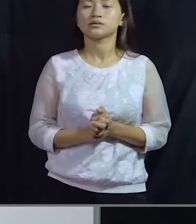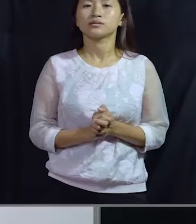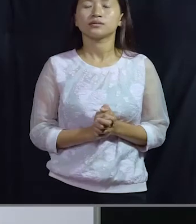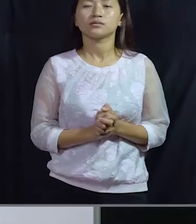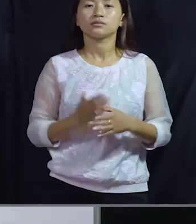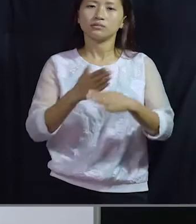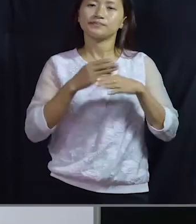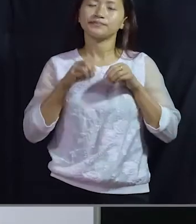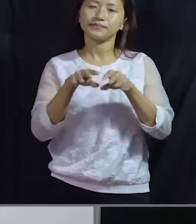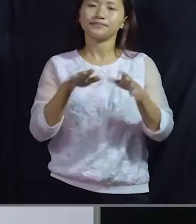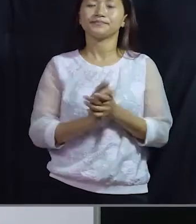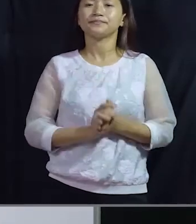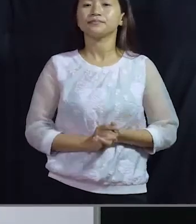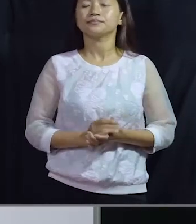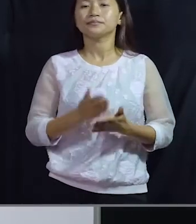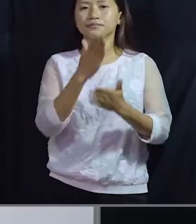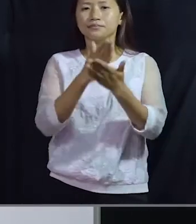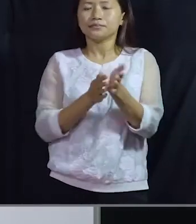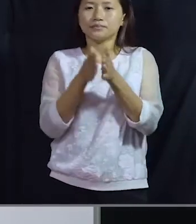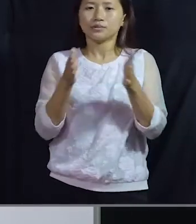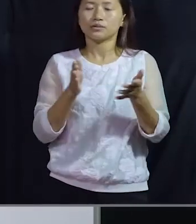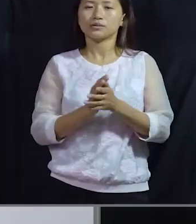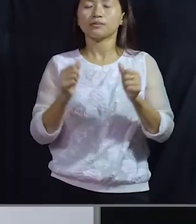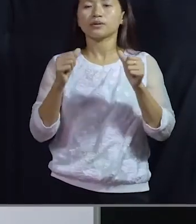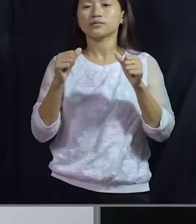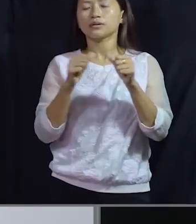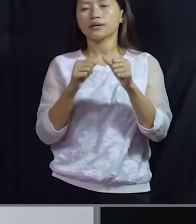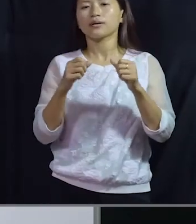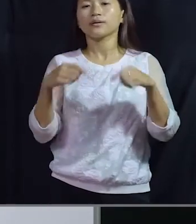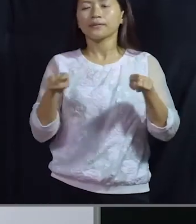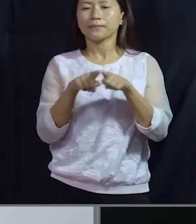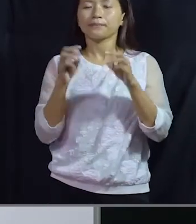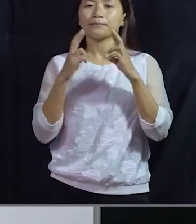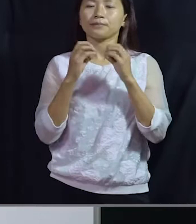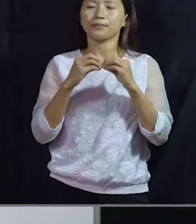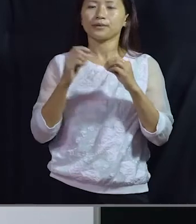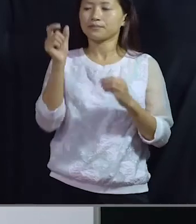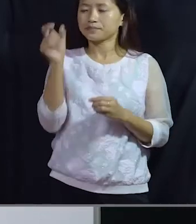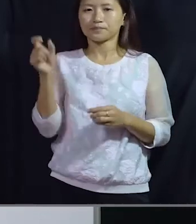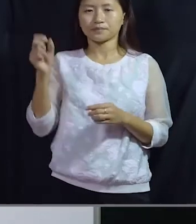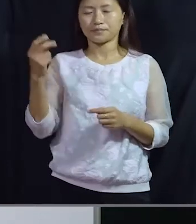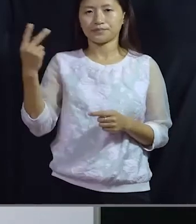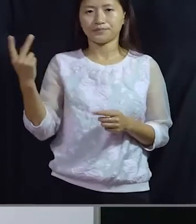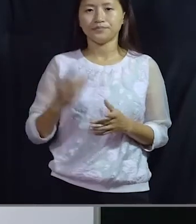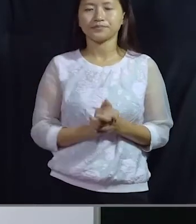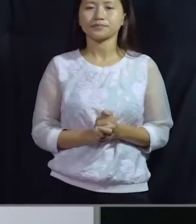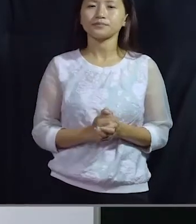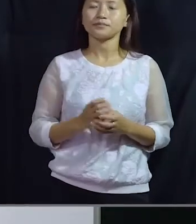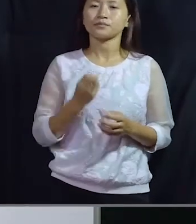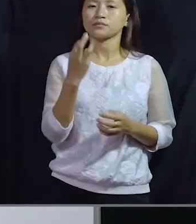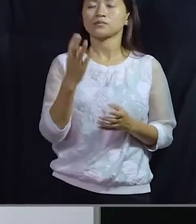is distributed between the partner A and B. So the total balance, after totaling the credit